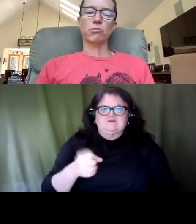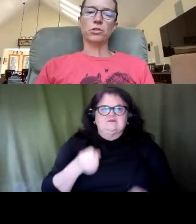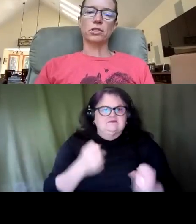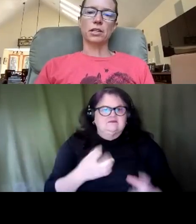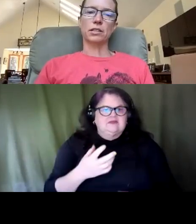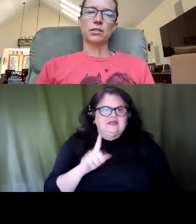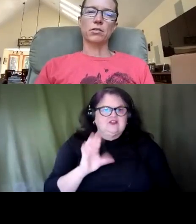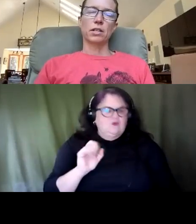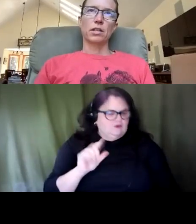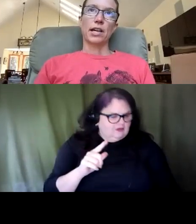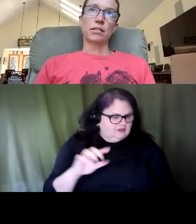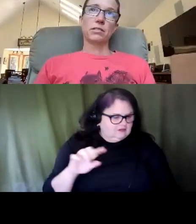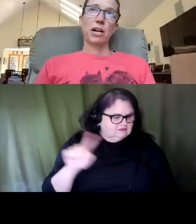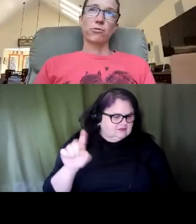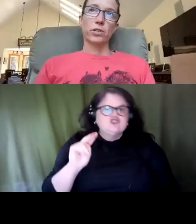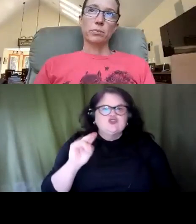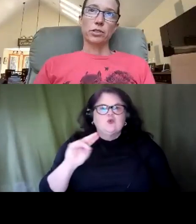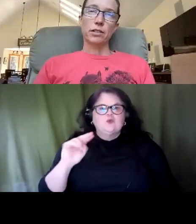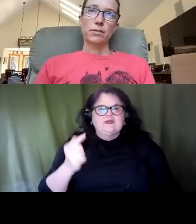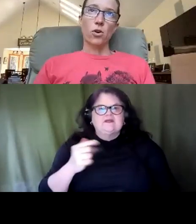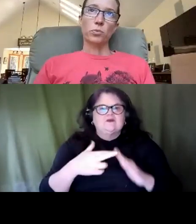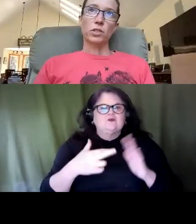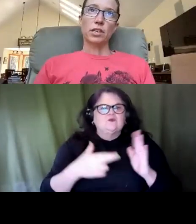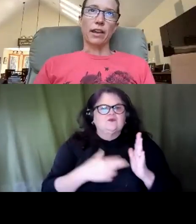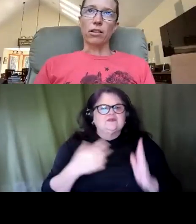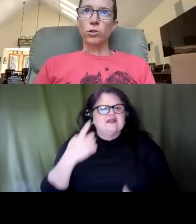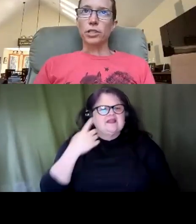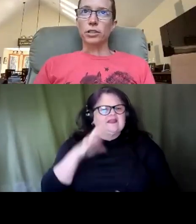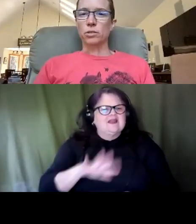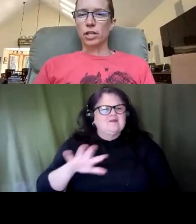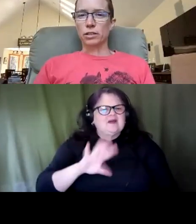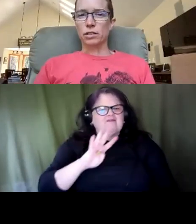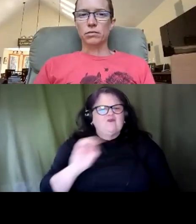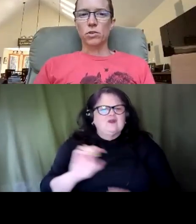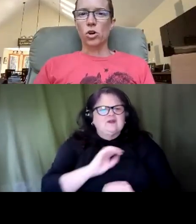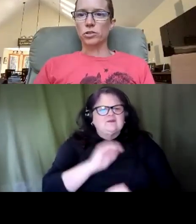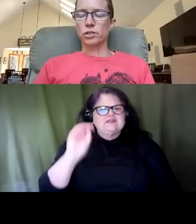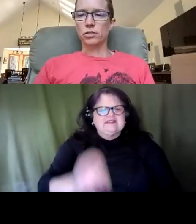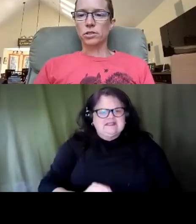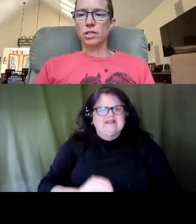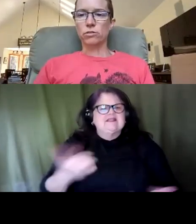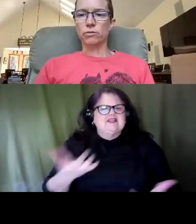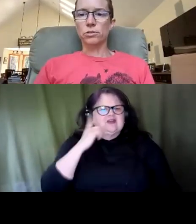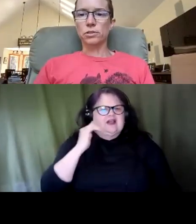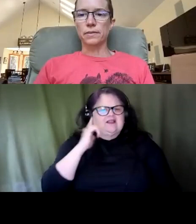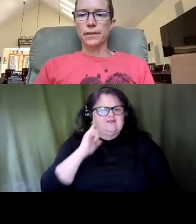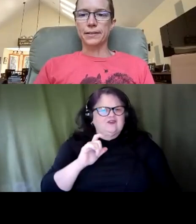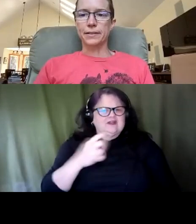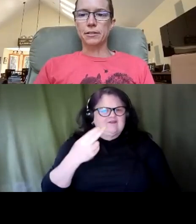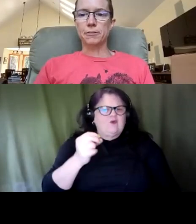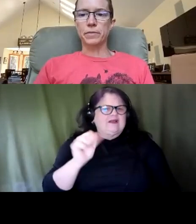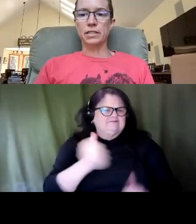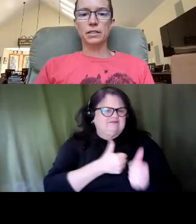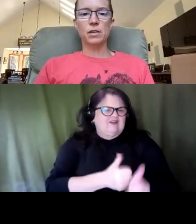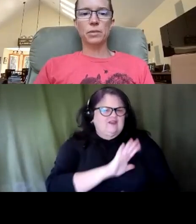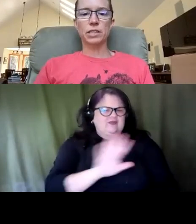zoning rules. And so I learned that about 40% of homes in California are subject to homeowners association rules. And